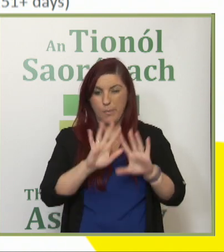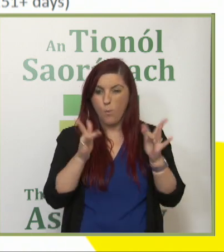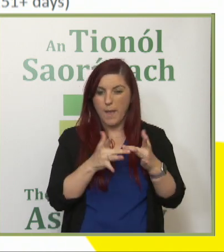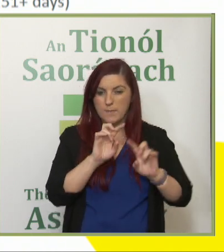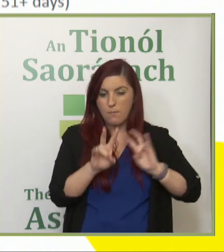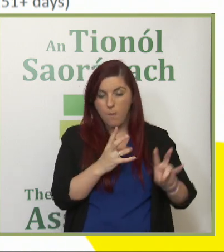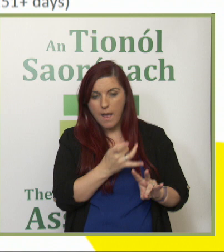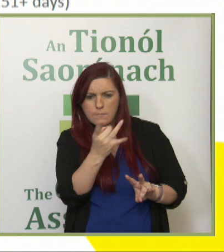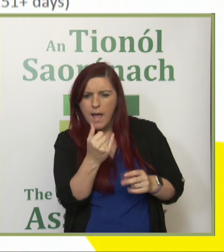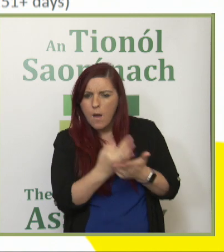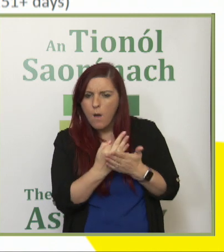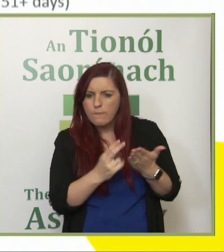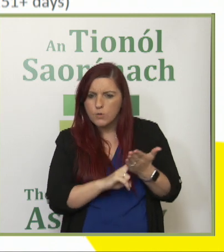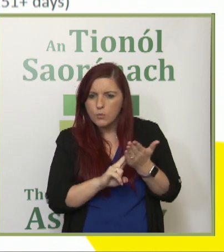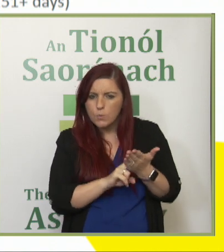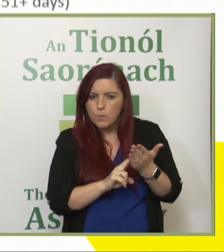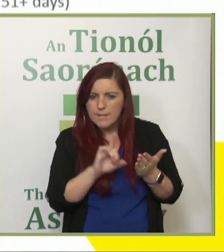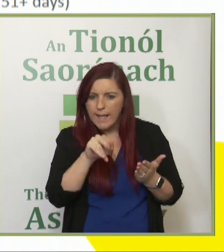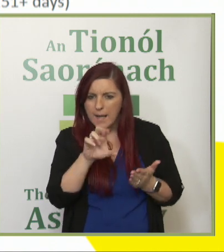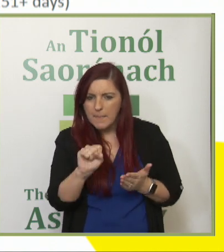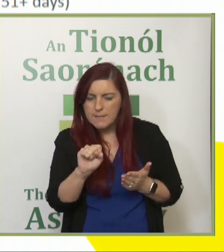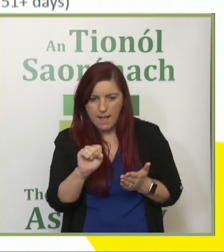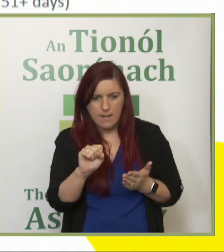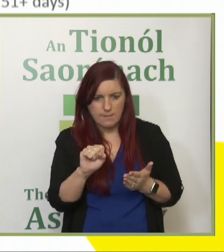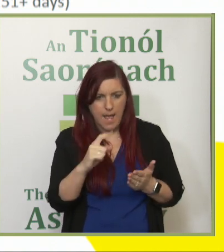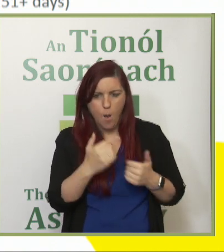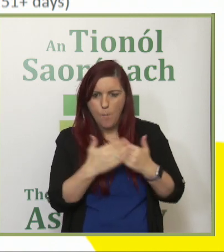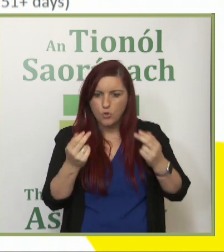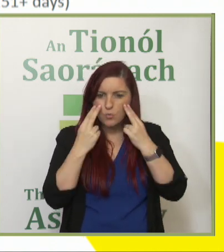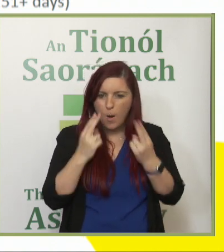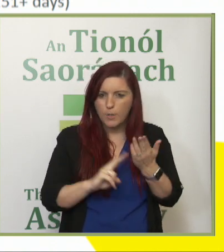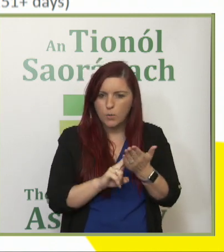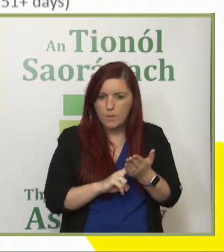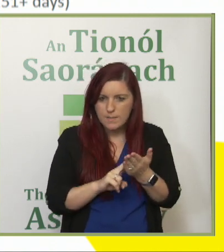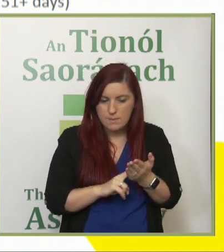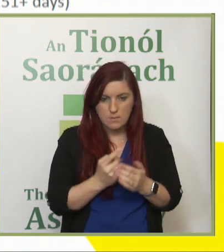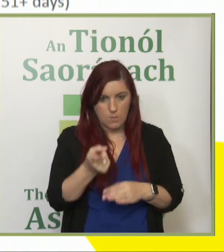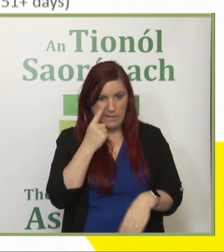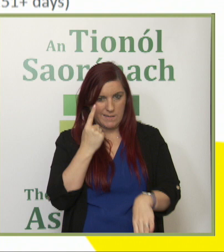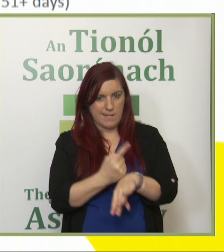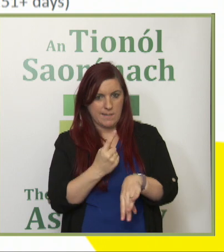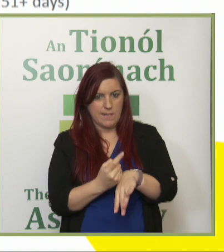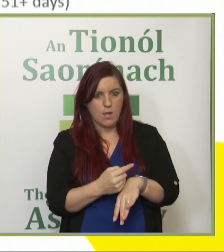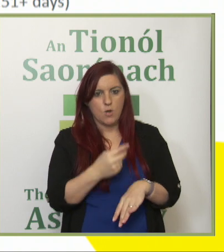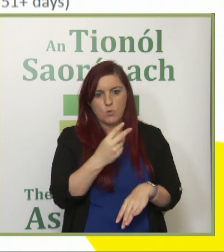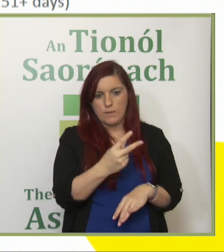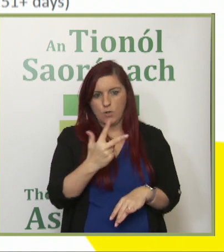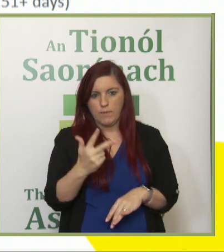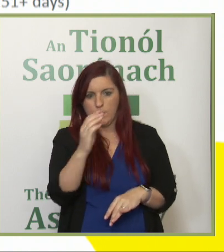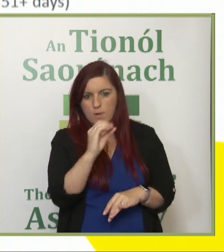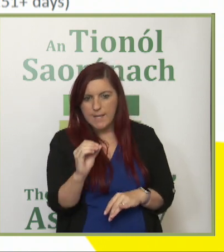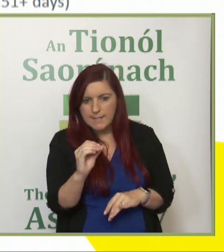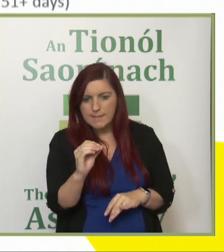asked people how often they used cannabis and also how much they normally used. So we can see here 35%